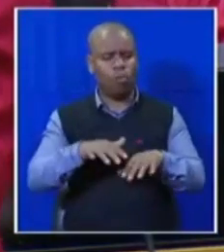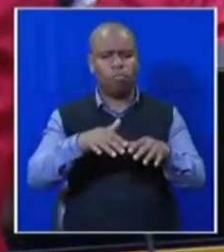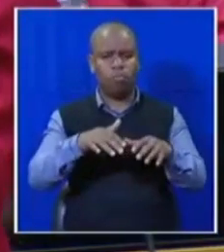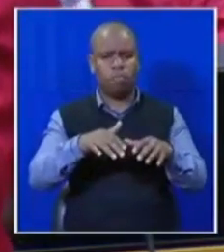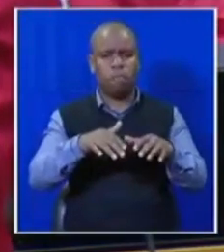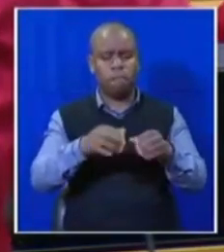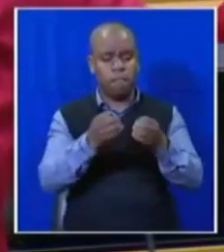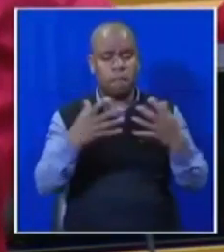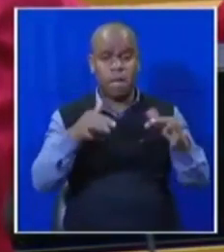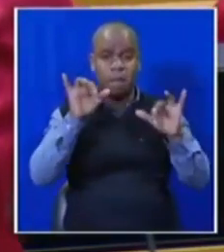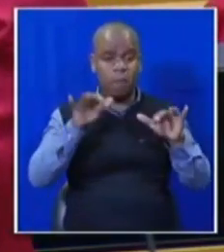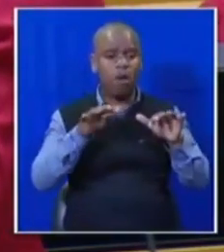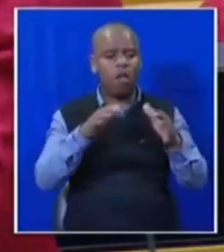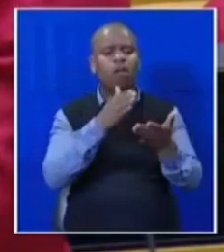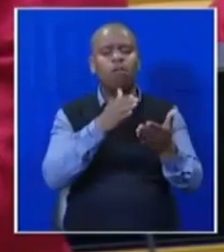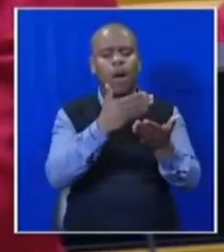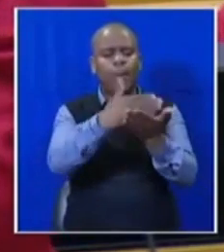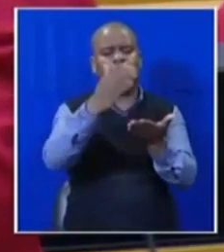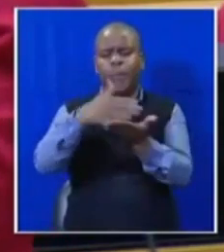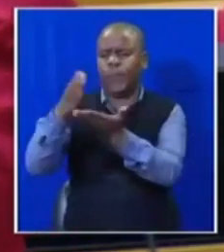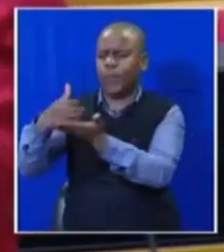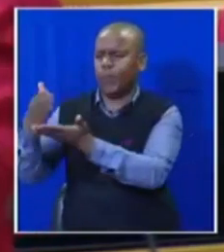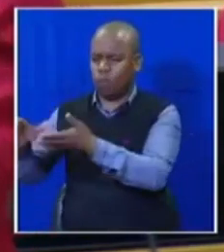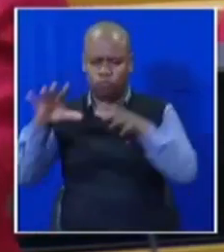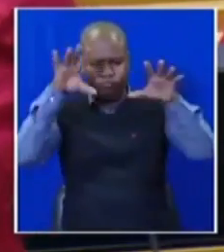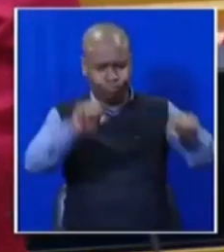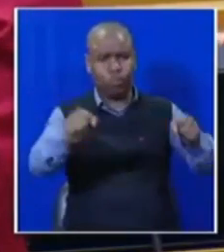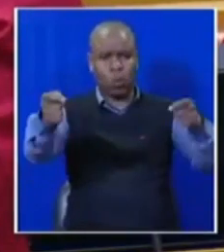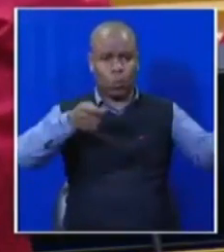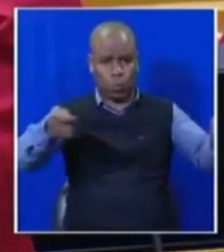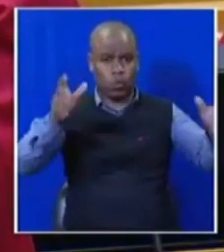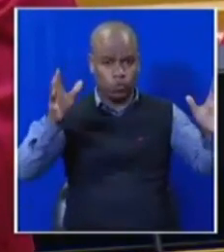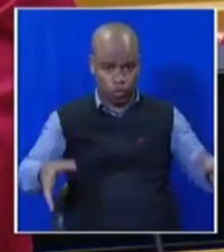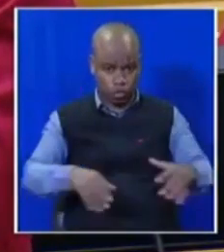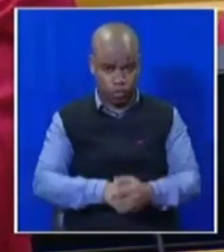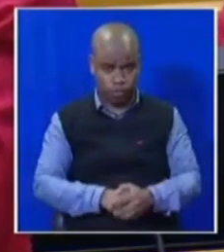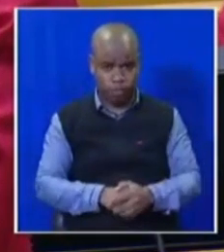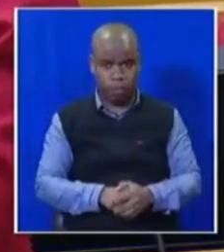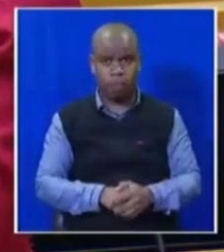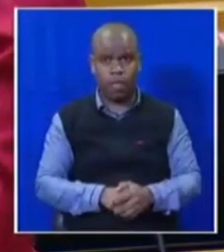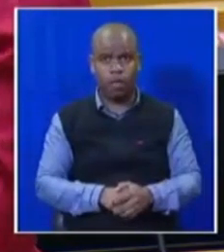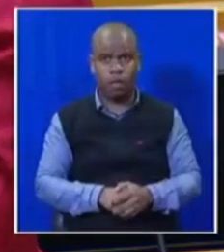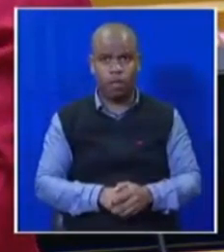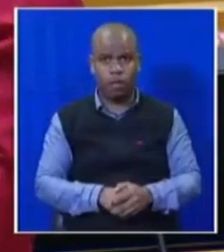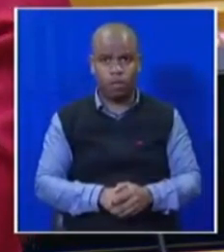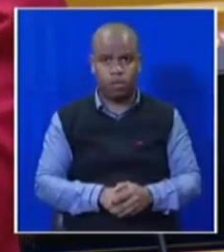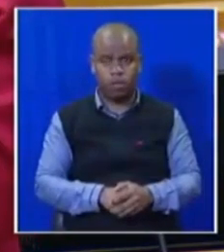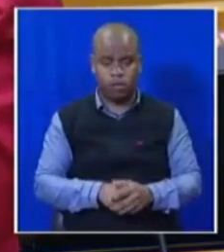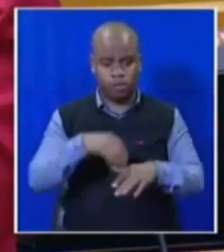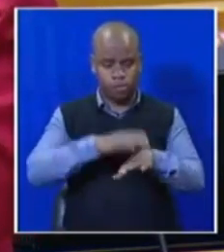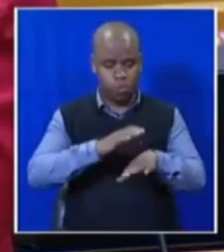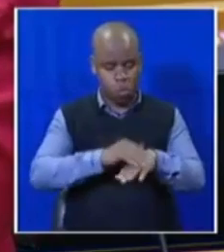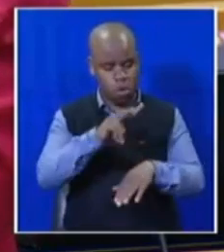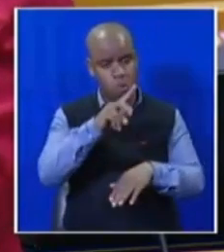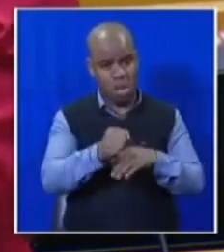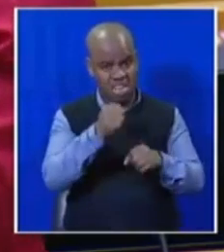people and their displacements from their land. Further notes that 1994 changed FOKOL, and that 21 years after